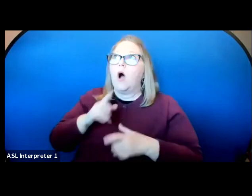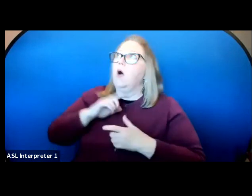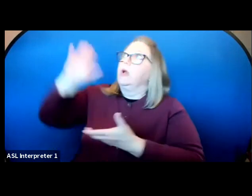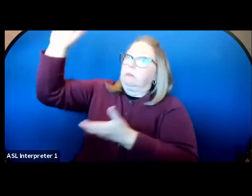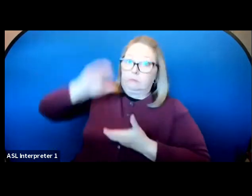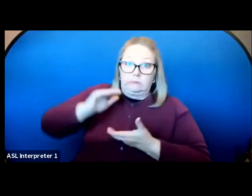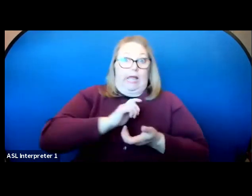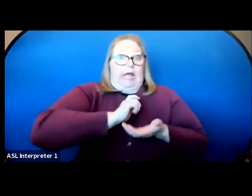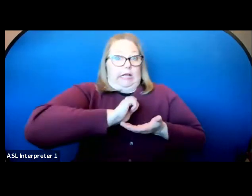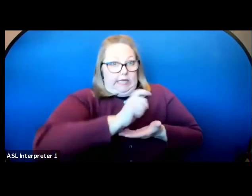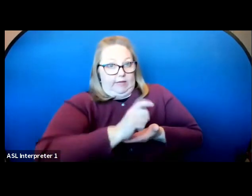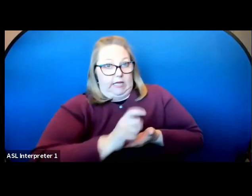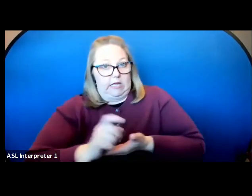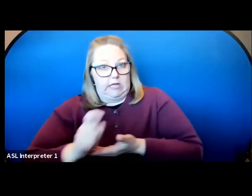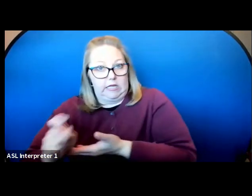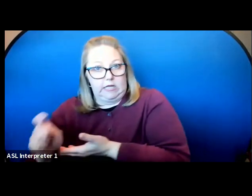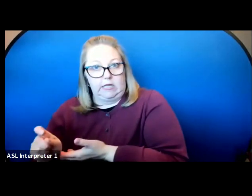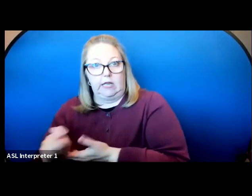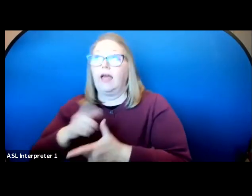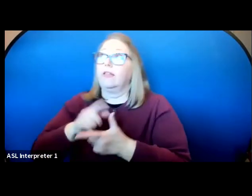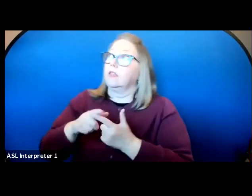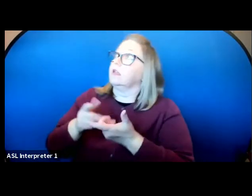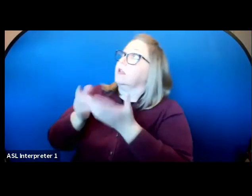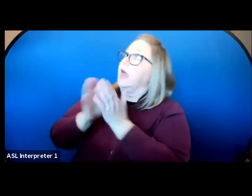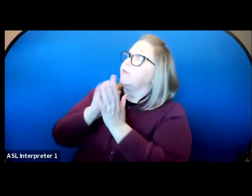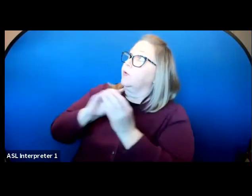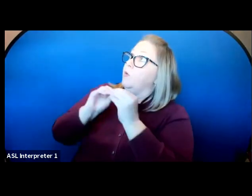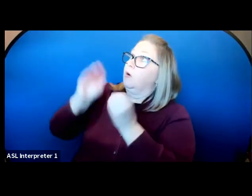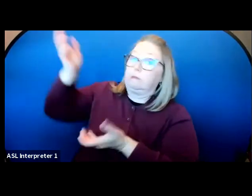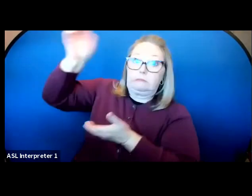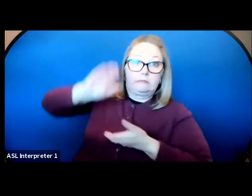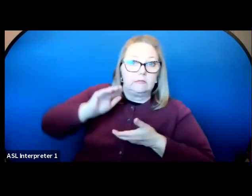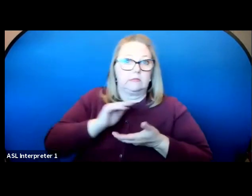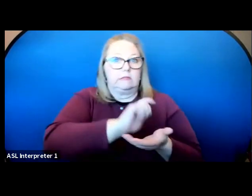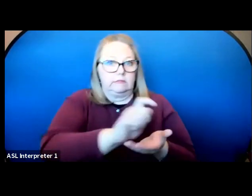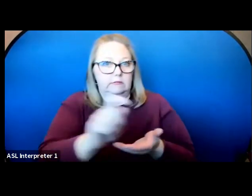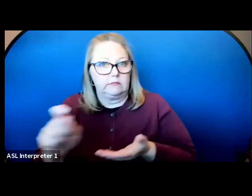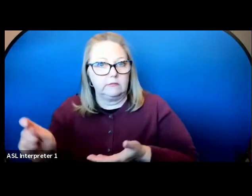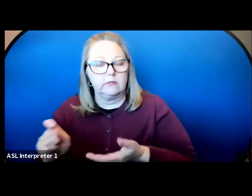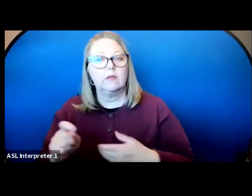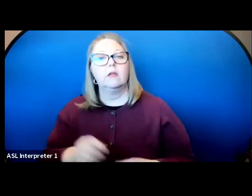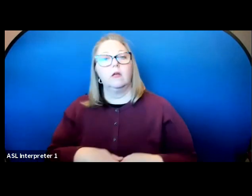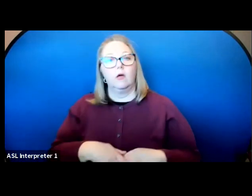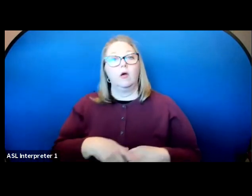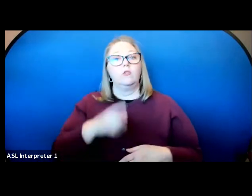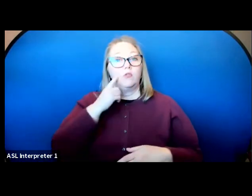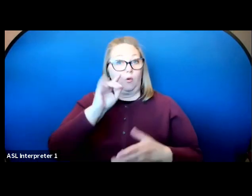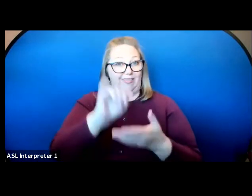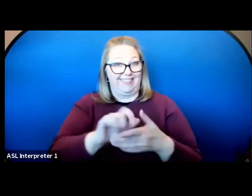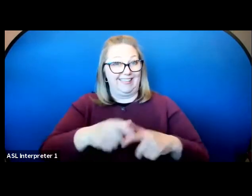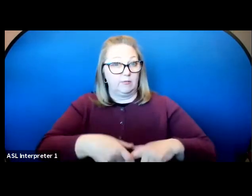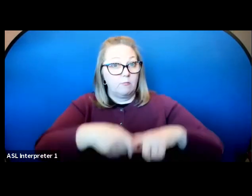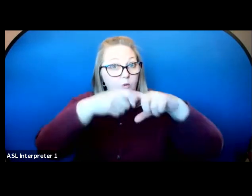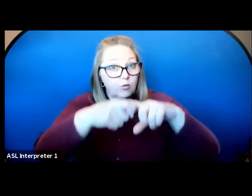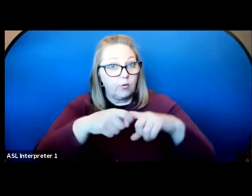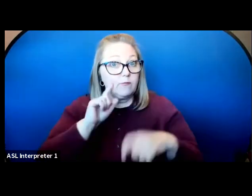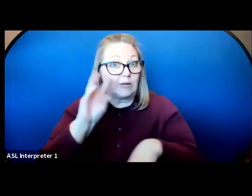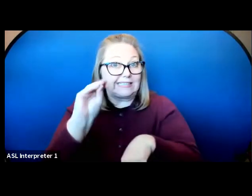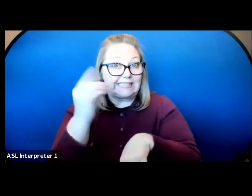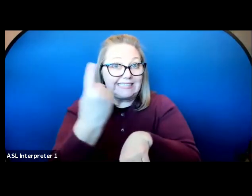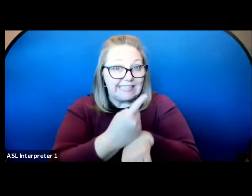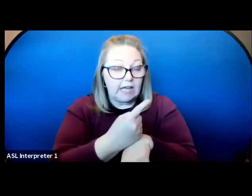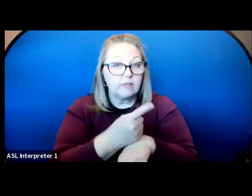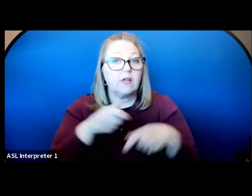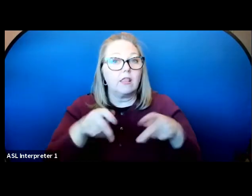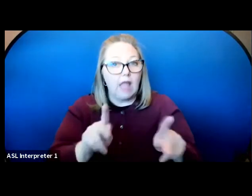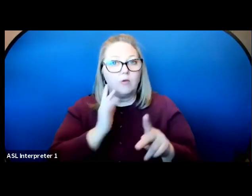the federal moratorium, and so it makes sense that we would follow suit and try to partner up with our stakeholders